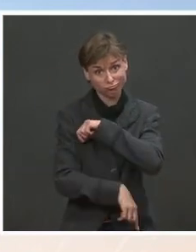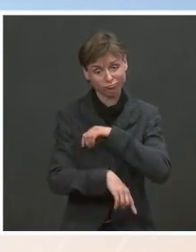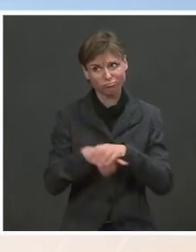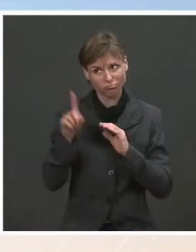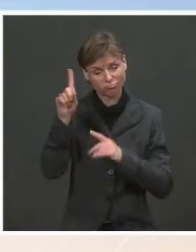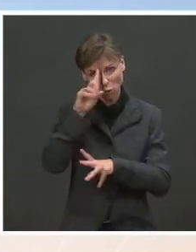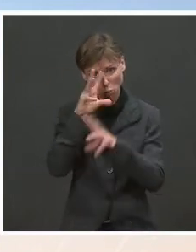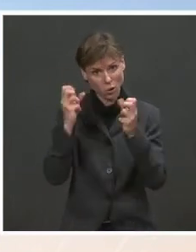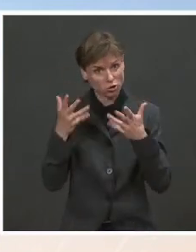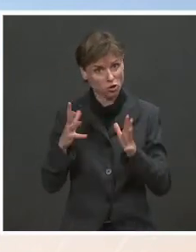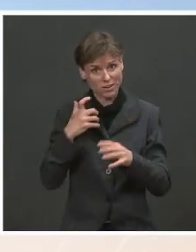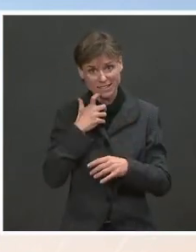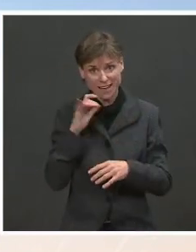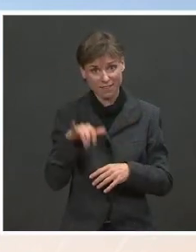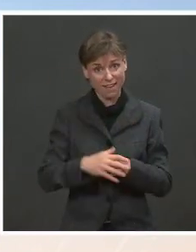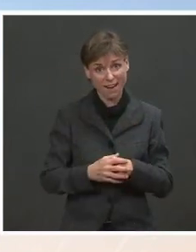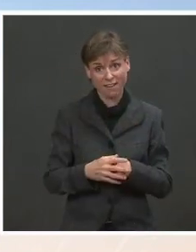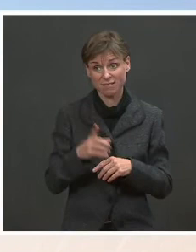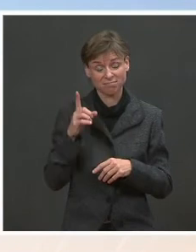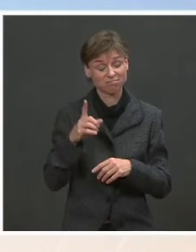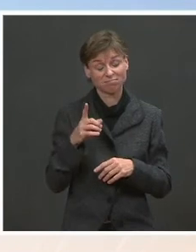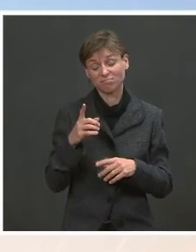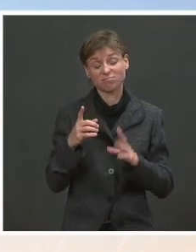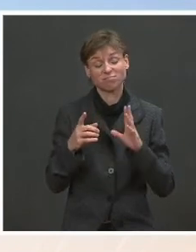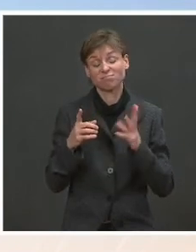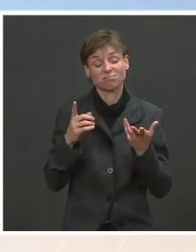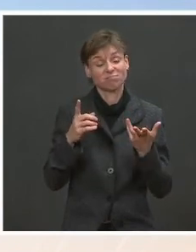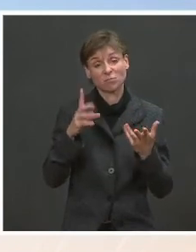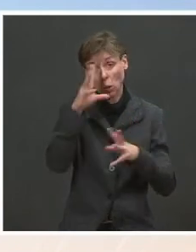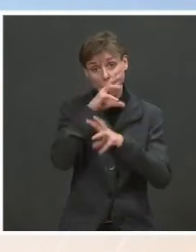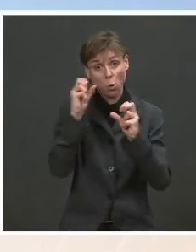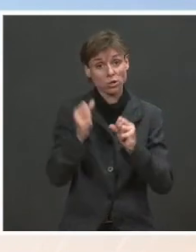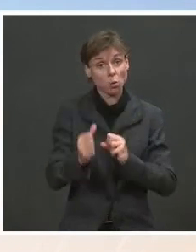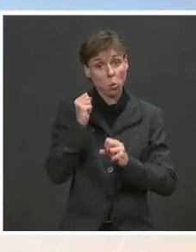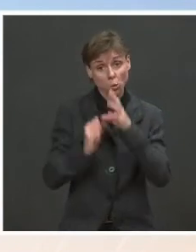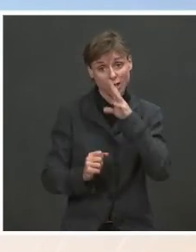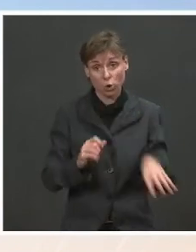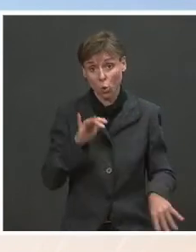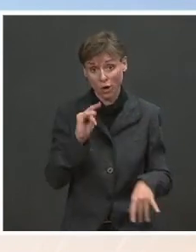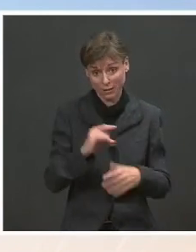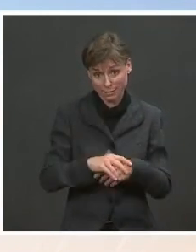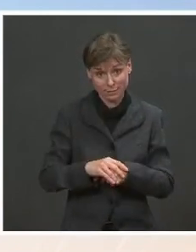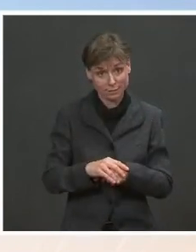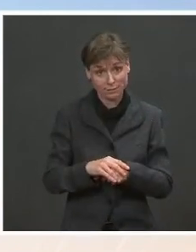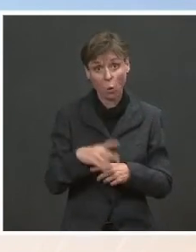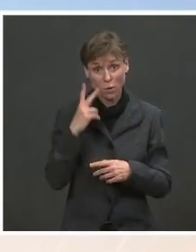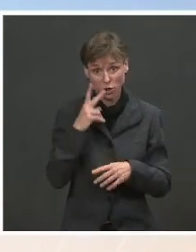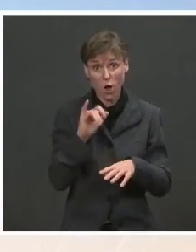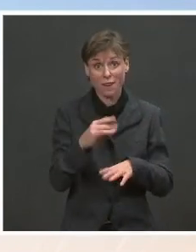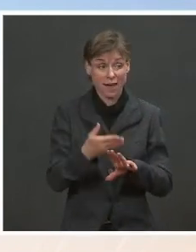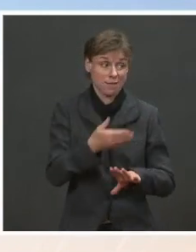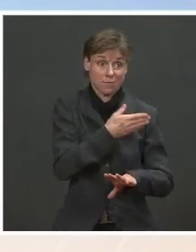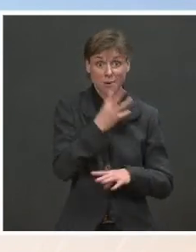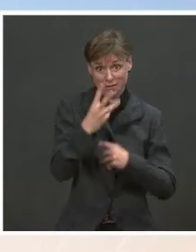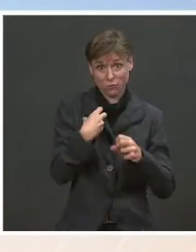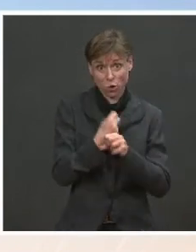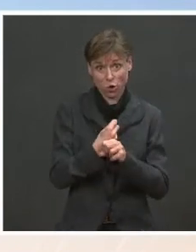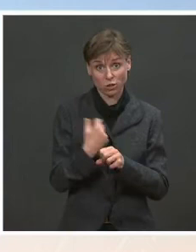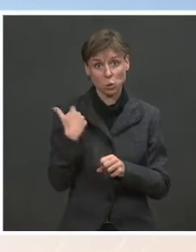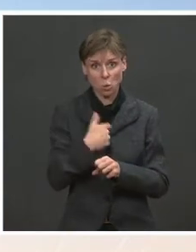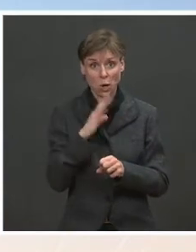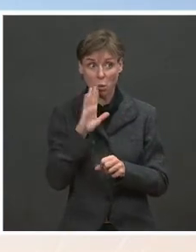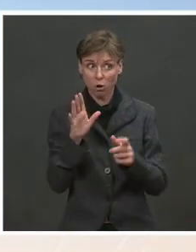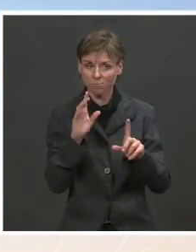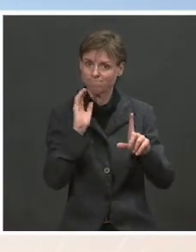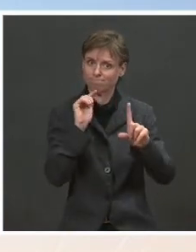way, as we saw a bit over the last 4 years, and we will continue to press them on their actions. And there's some language in that